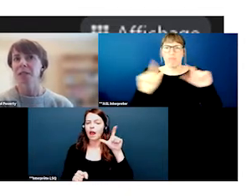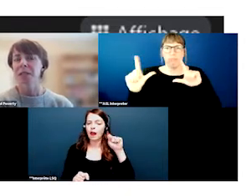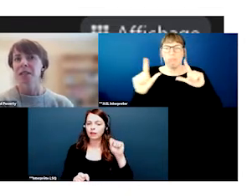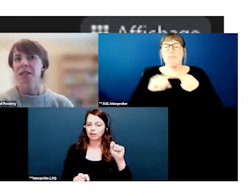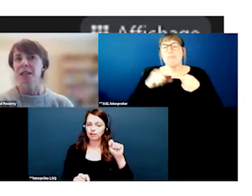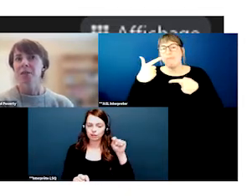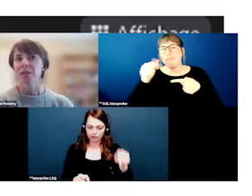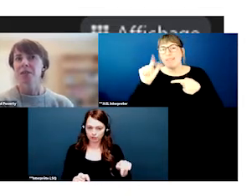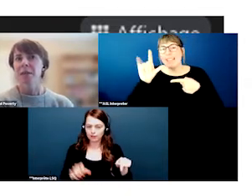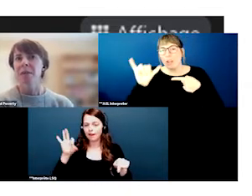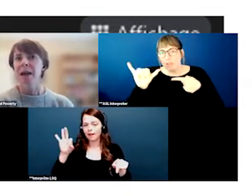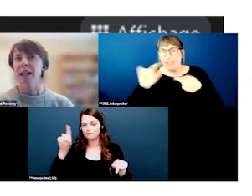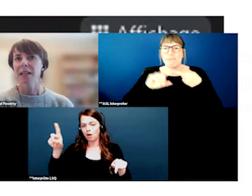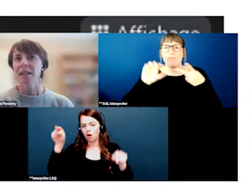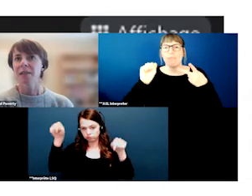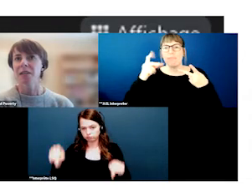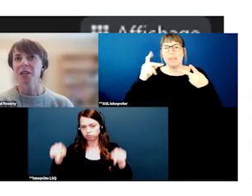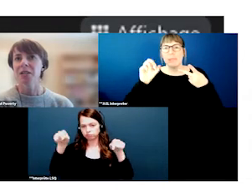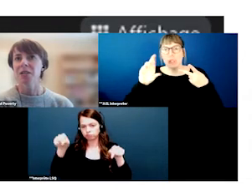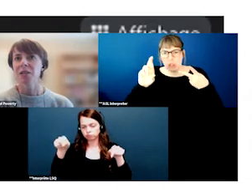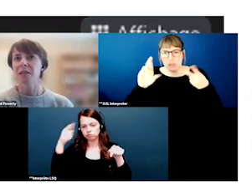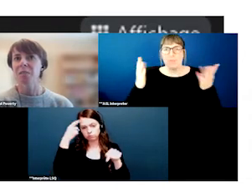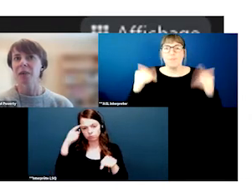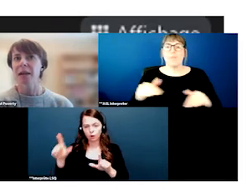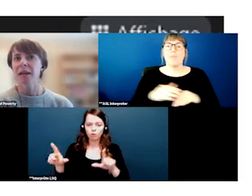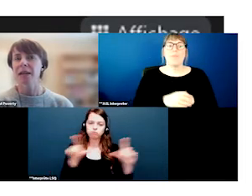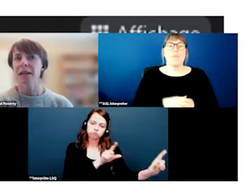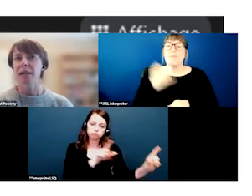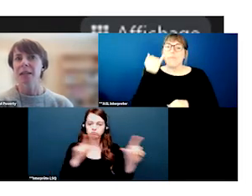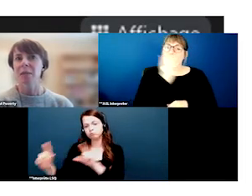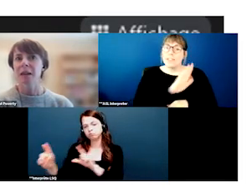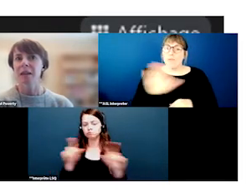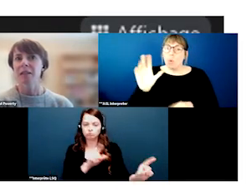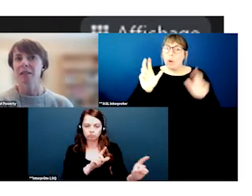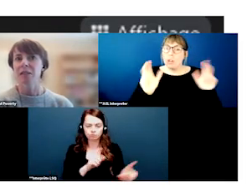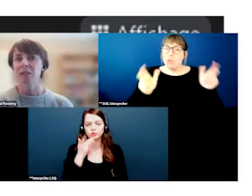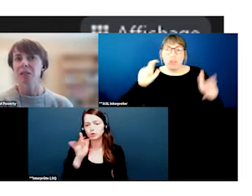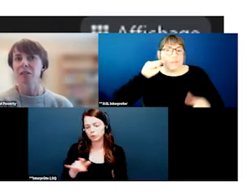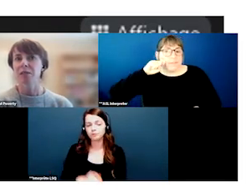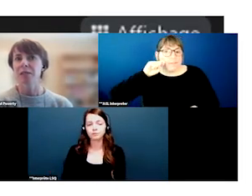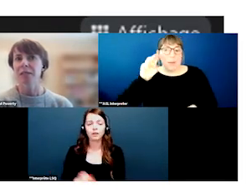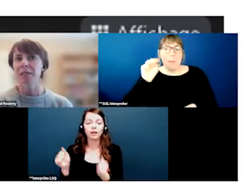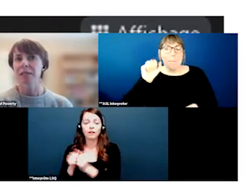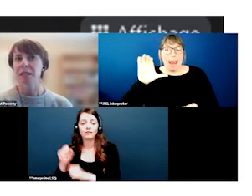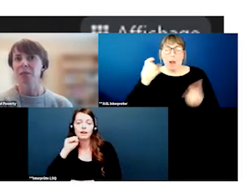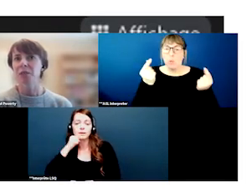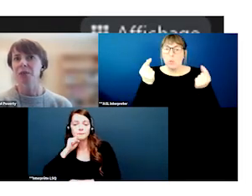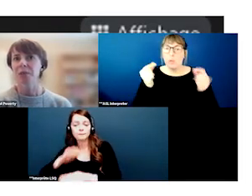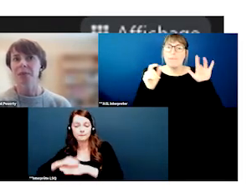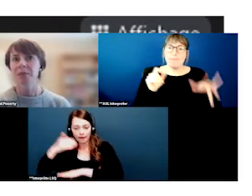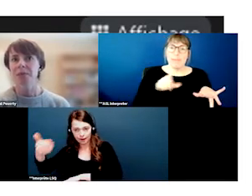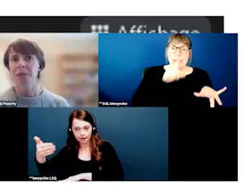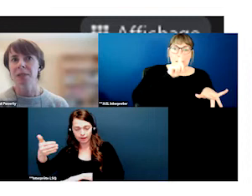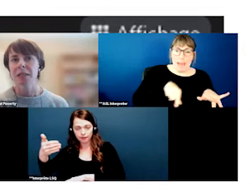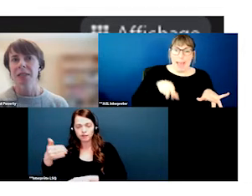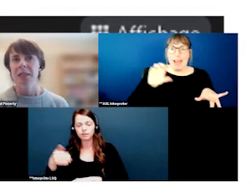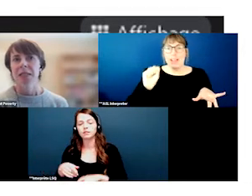views. If you're using a Mac, you can do this by Command Shift W.